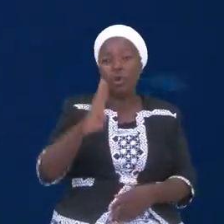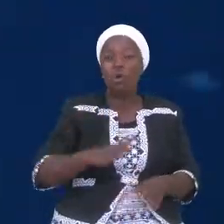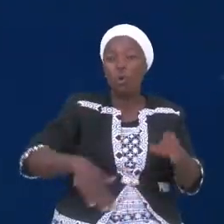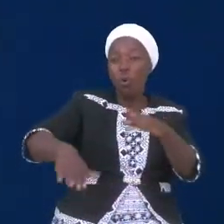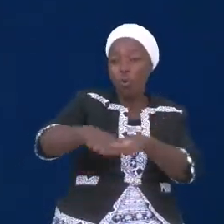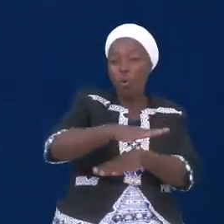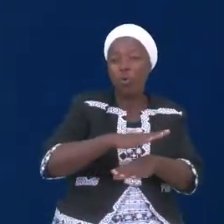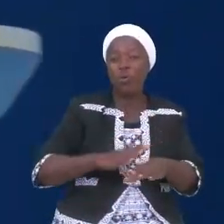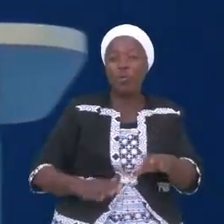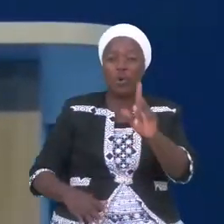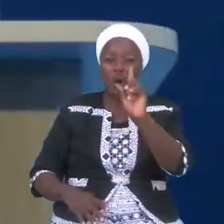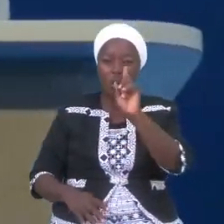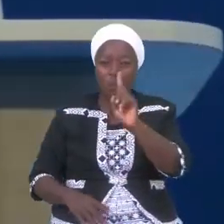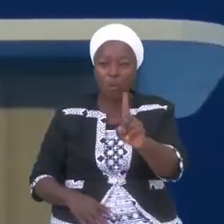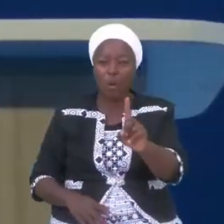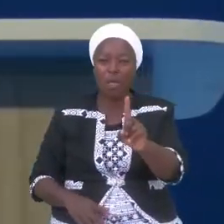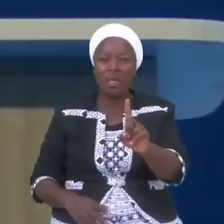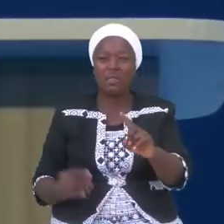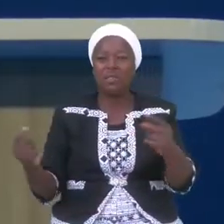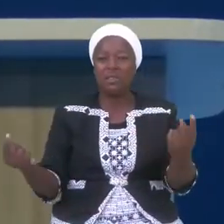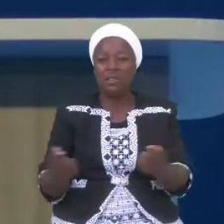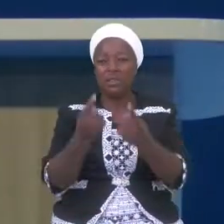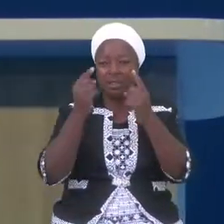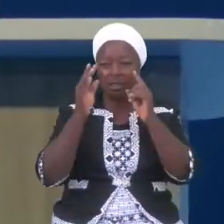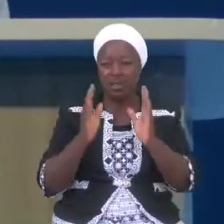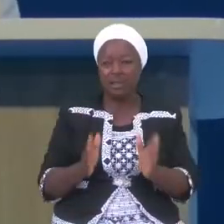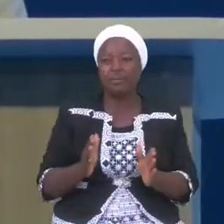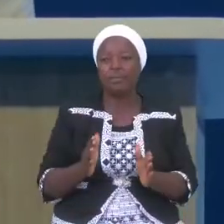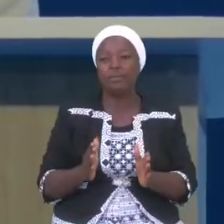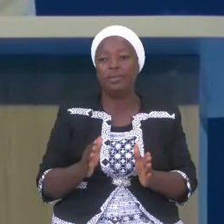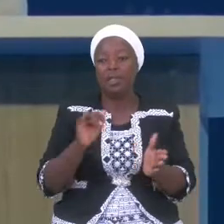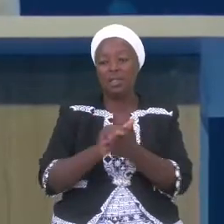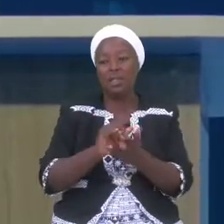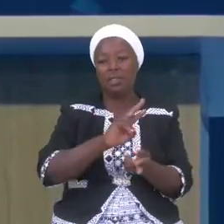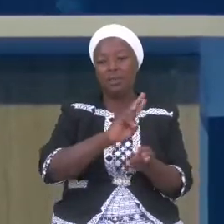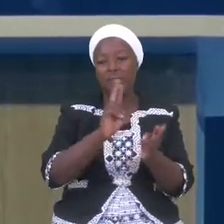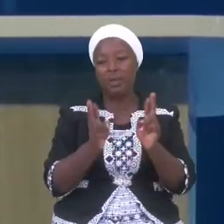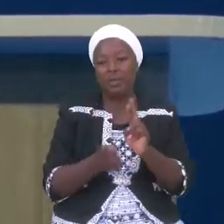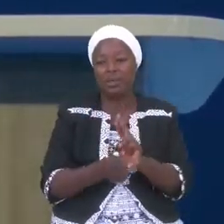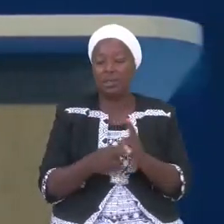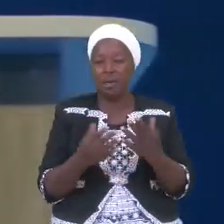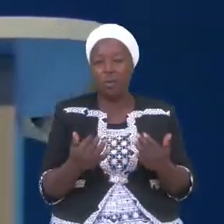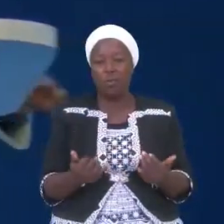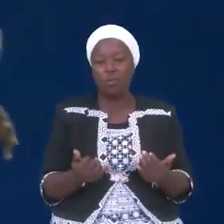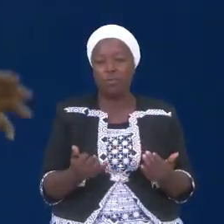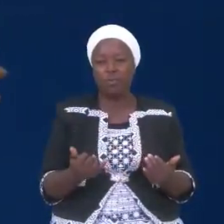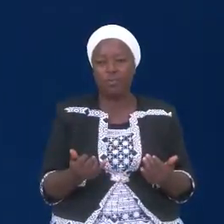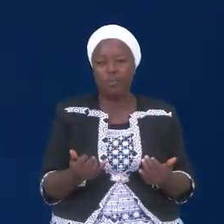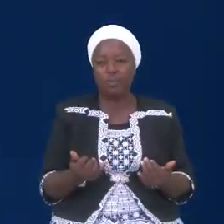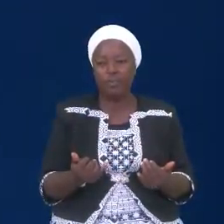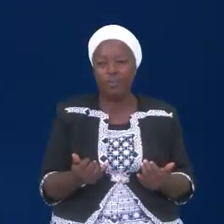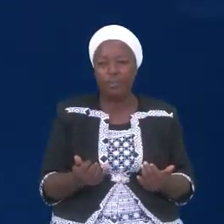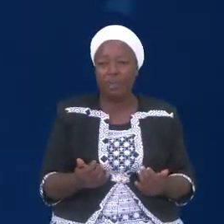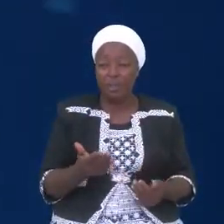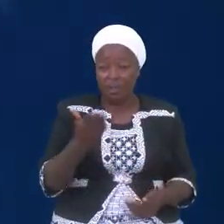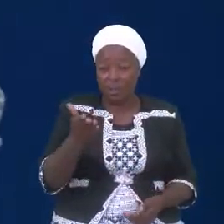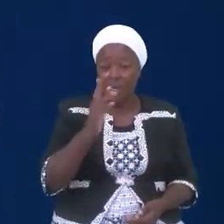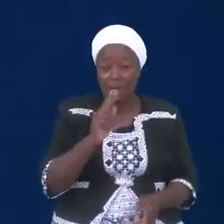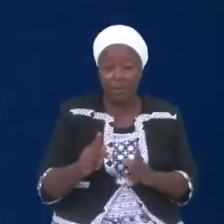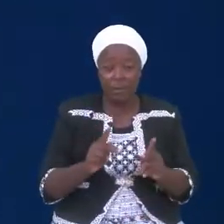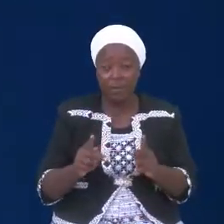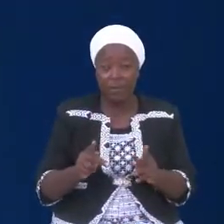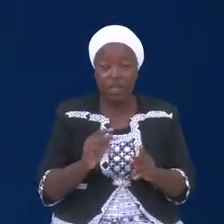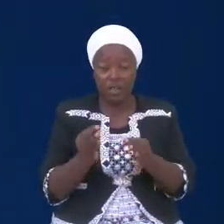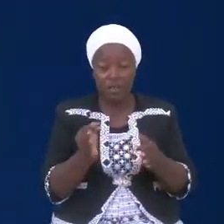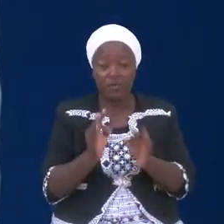over one sinner that repenteth. Now, there are people, if you want to give